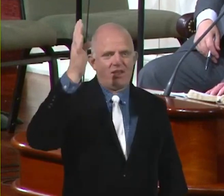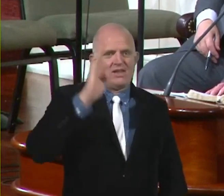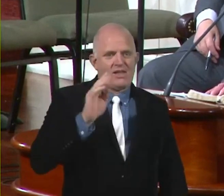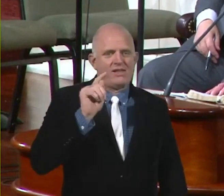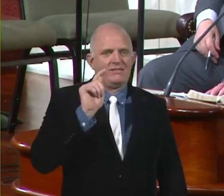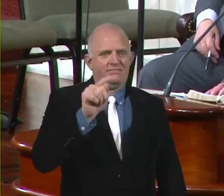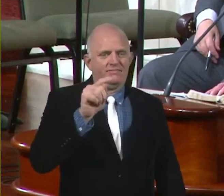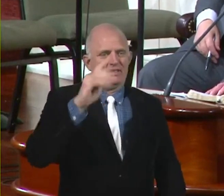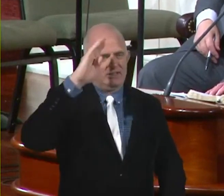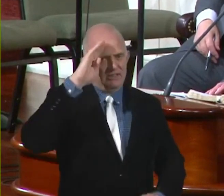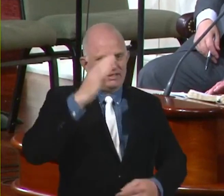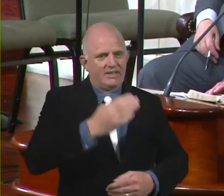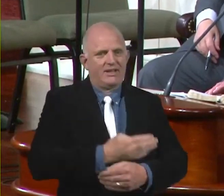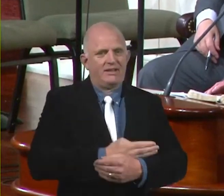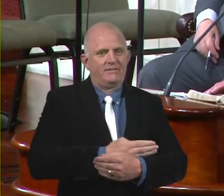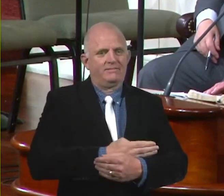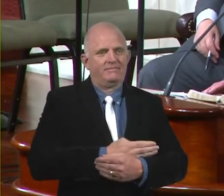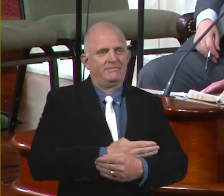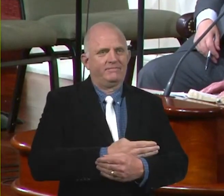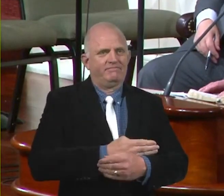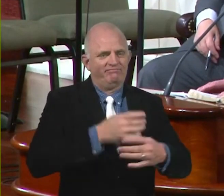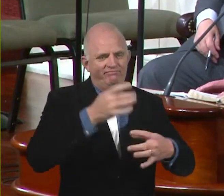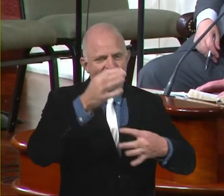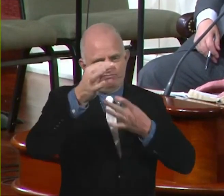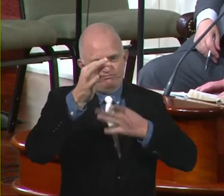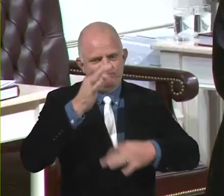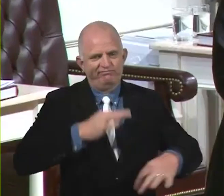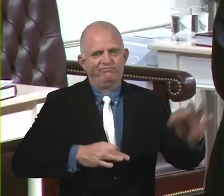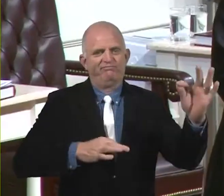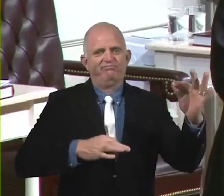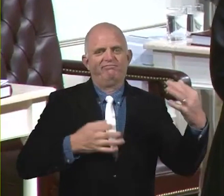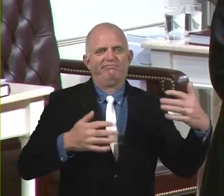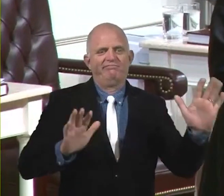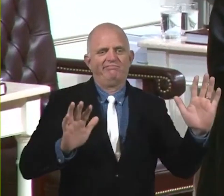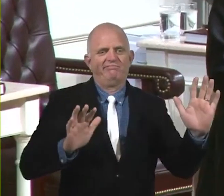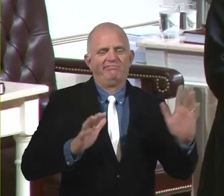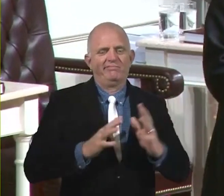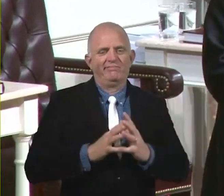God's son took our place.